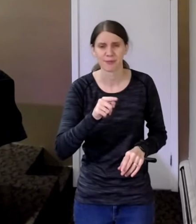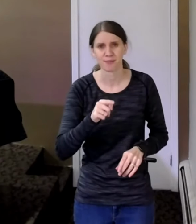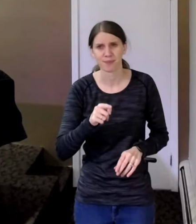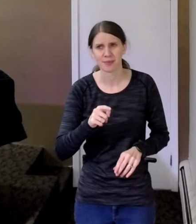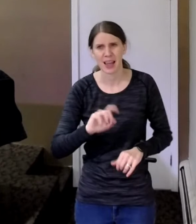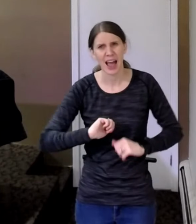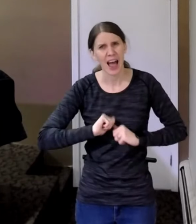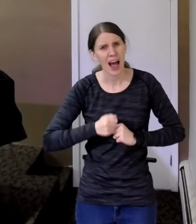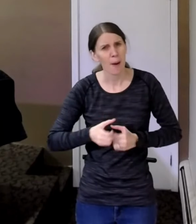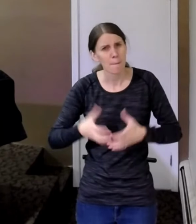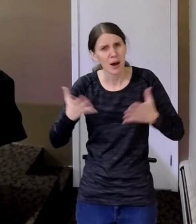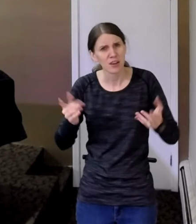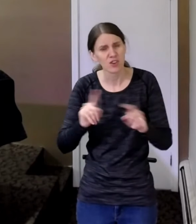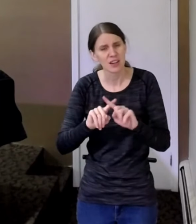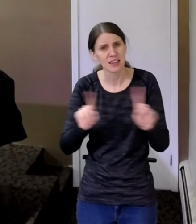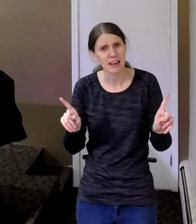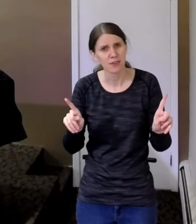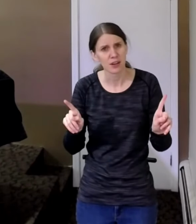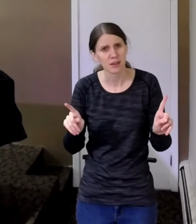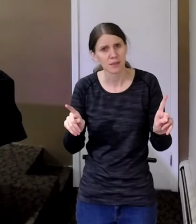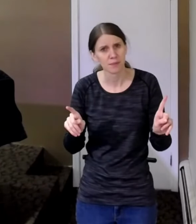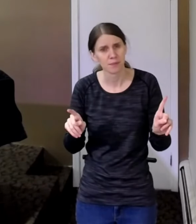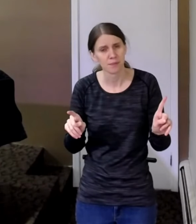how much different would it have been